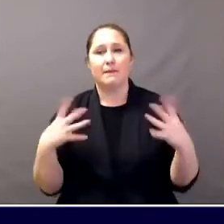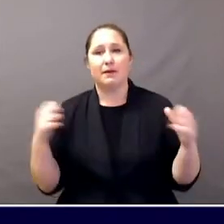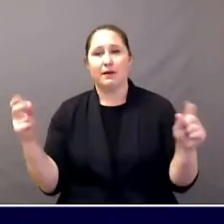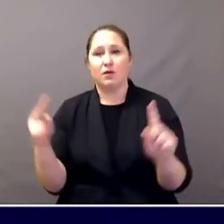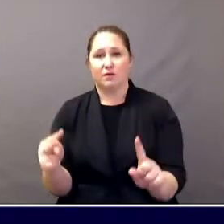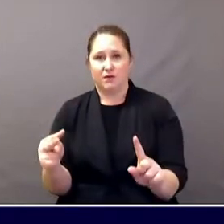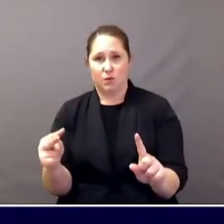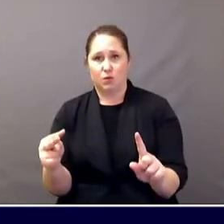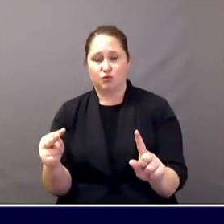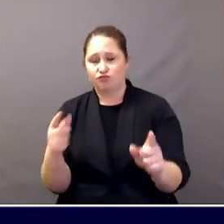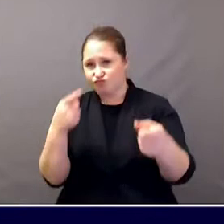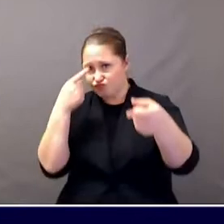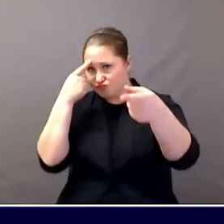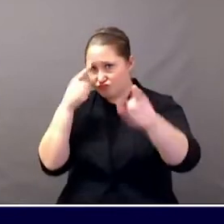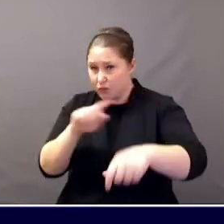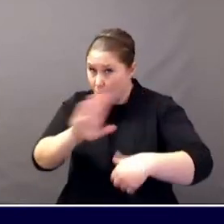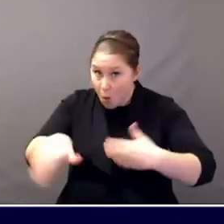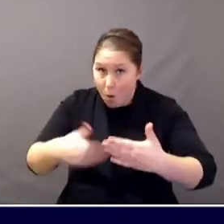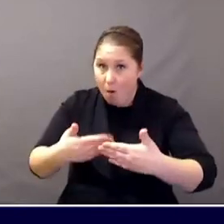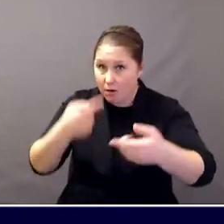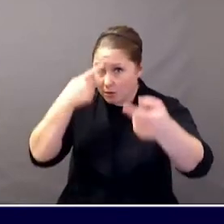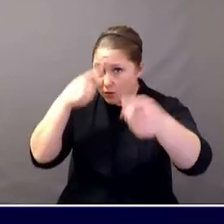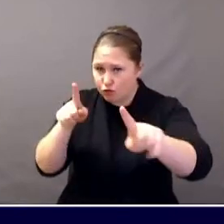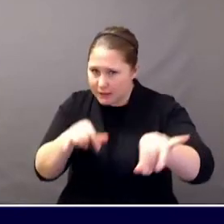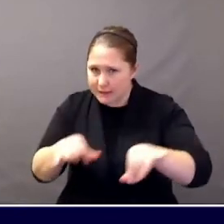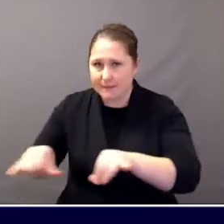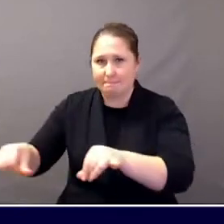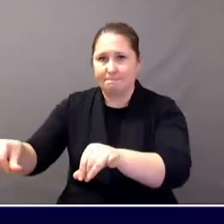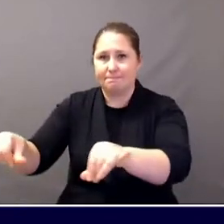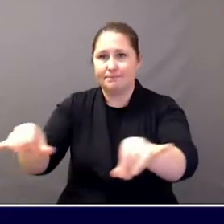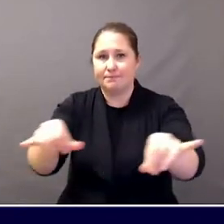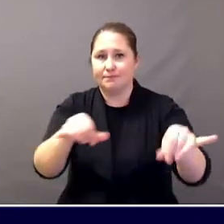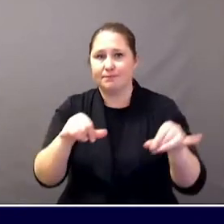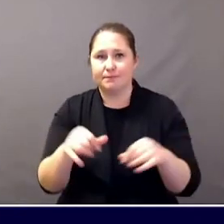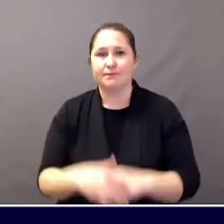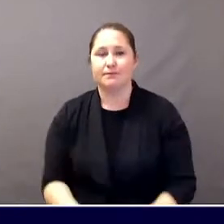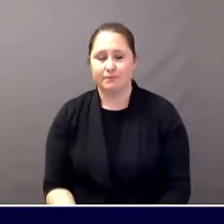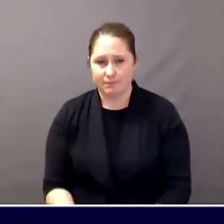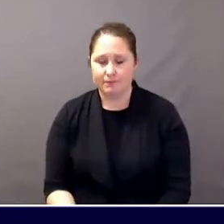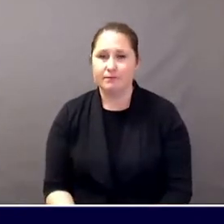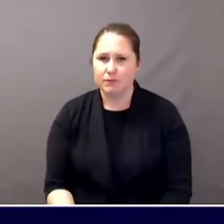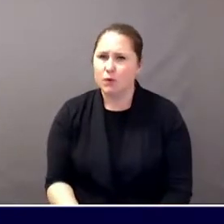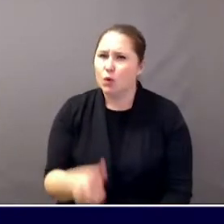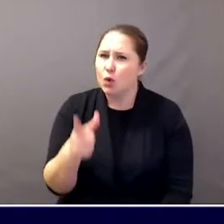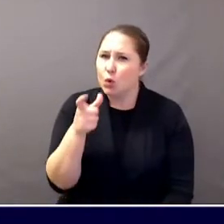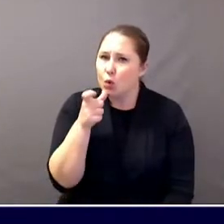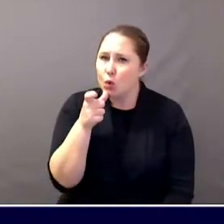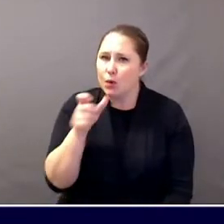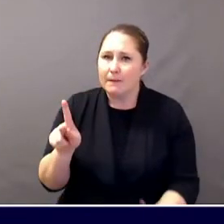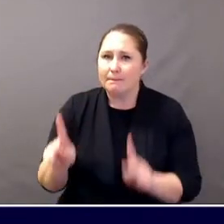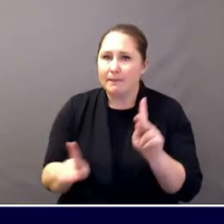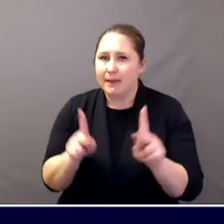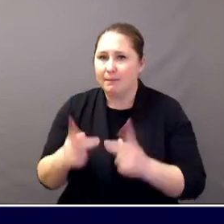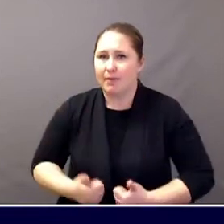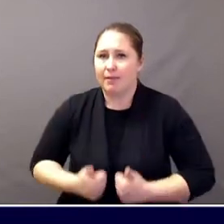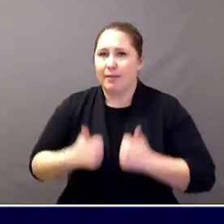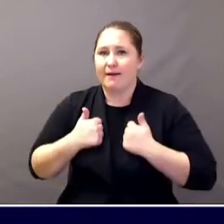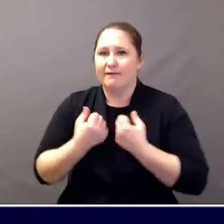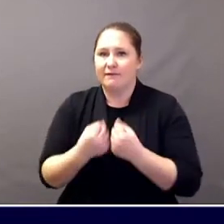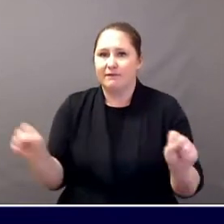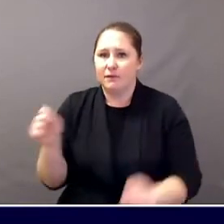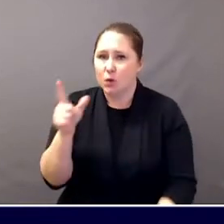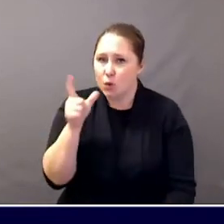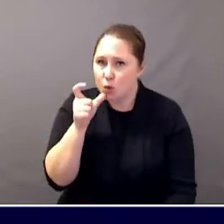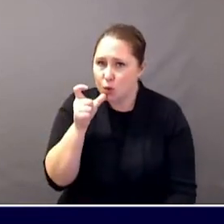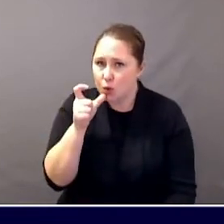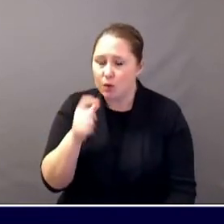well. Unanimously, it is about whose life can you save? Who's more likely